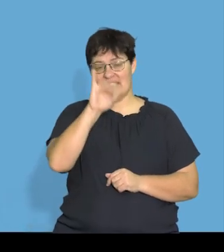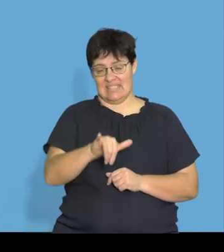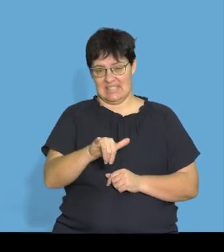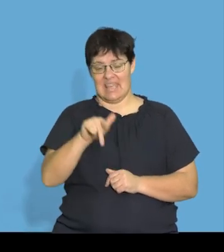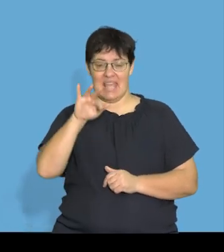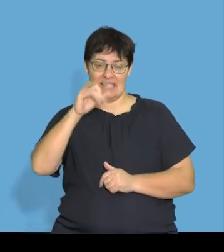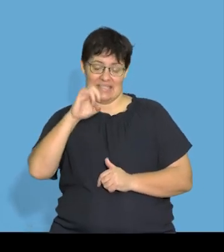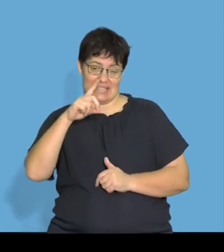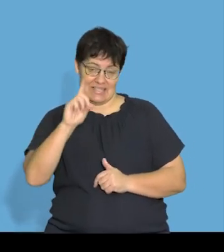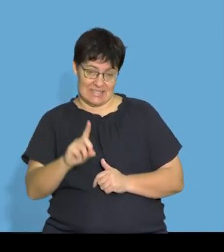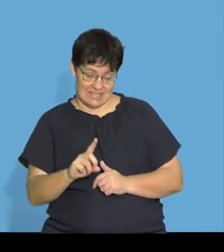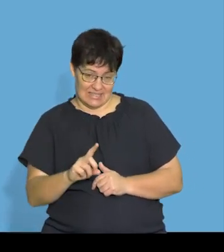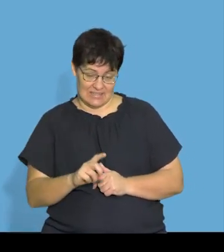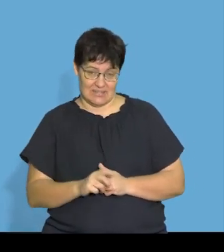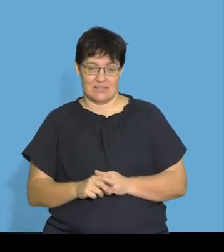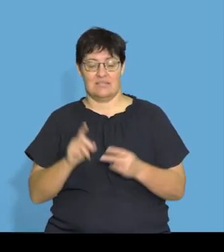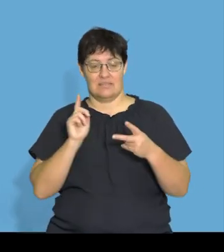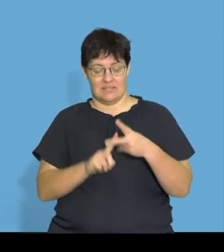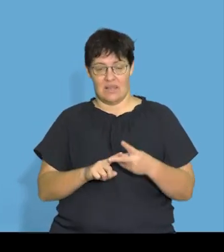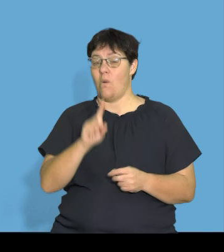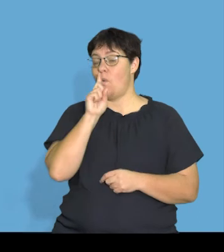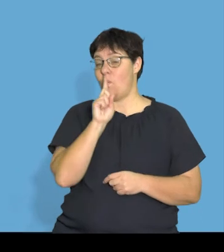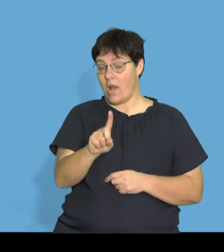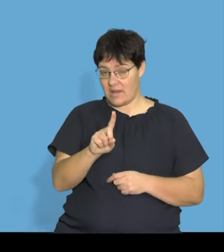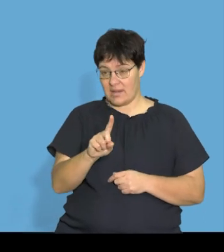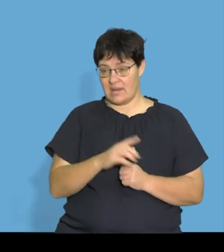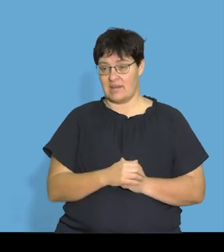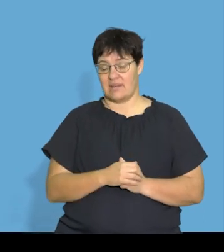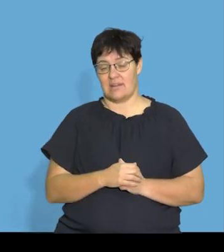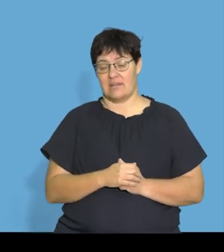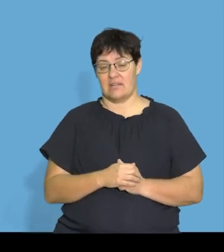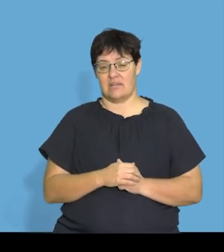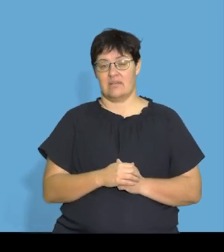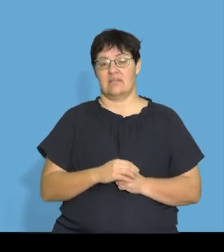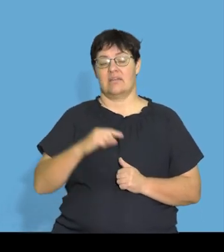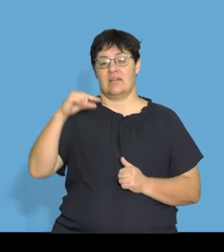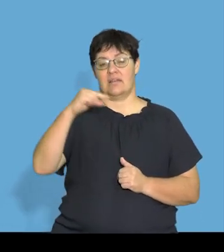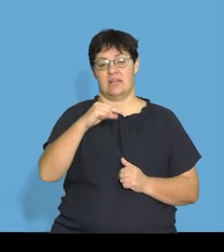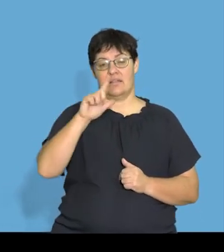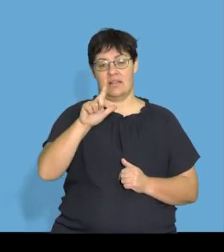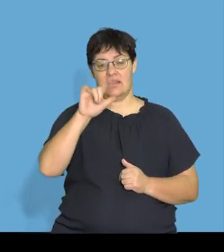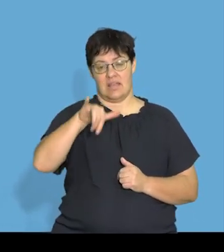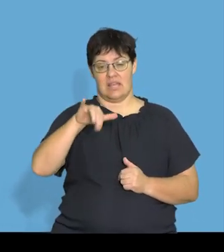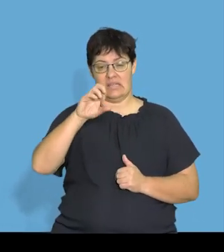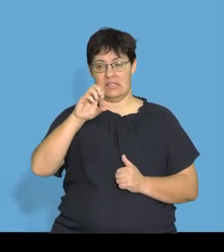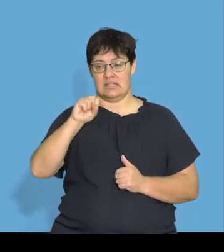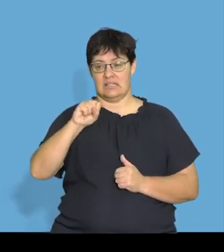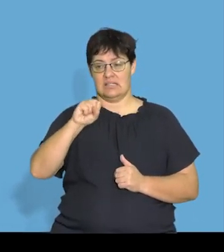fatty acids. Right, remember the little pigs and the 1